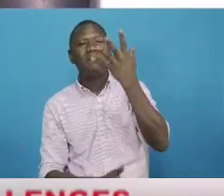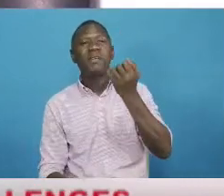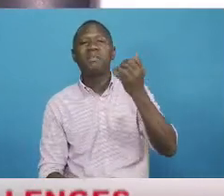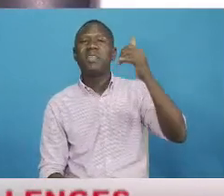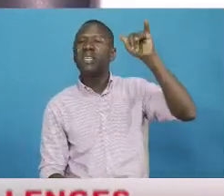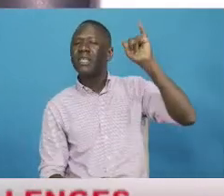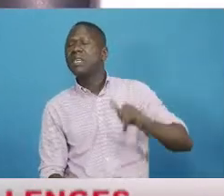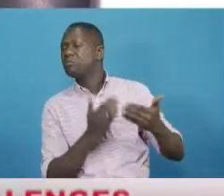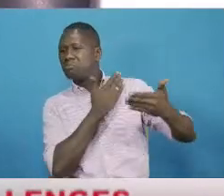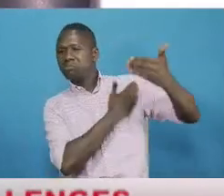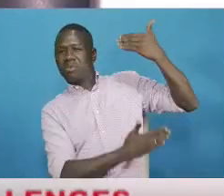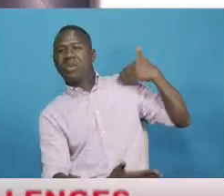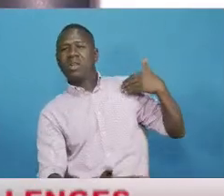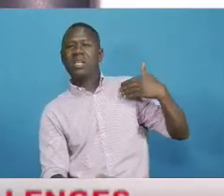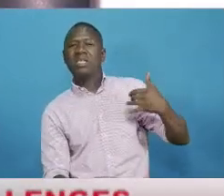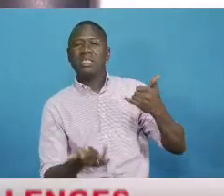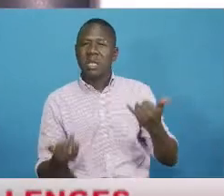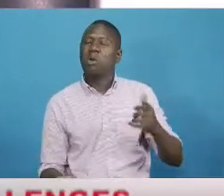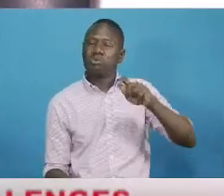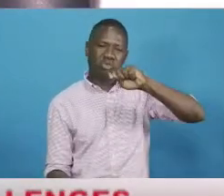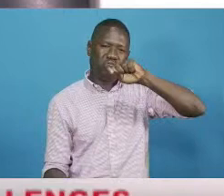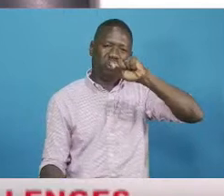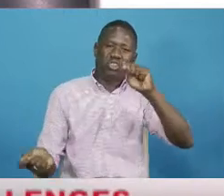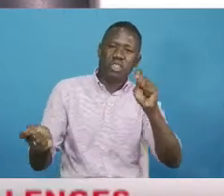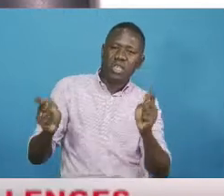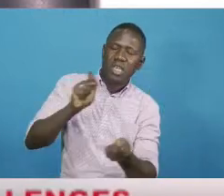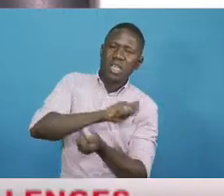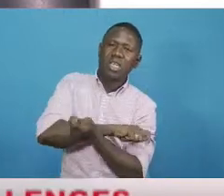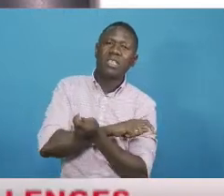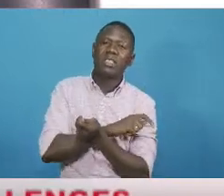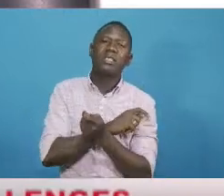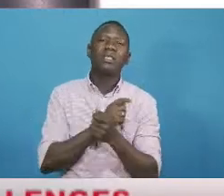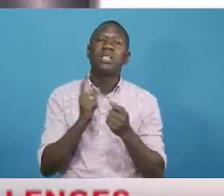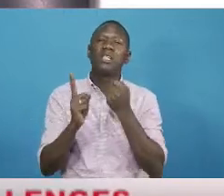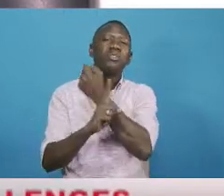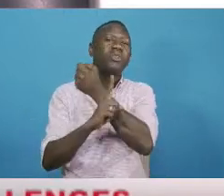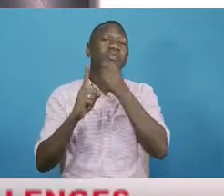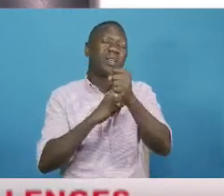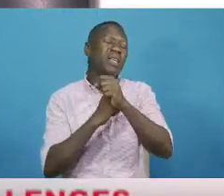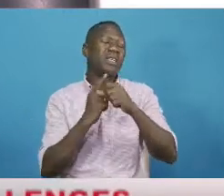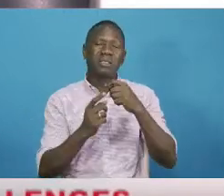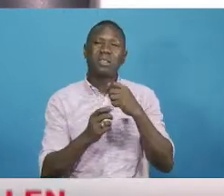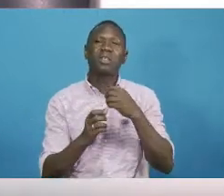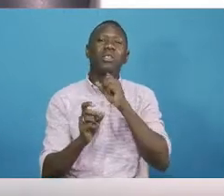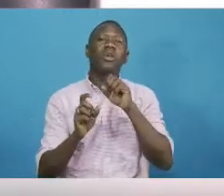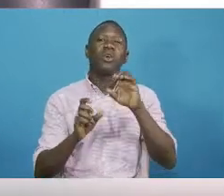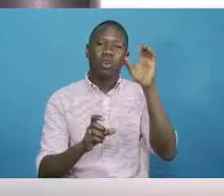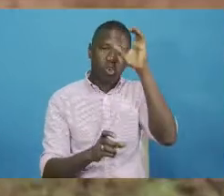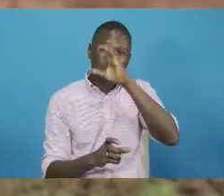drastically changed the atmospheric conditions to a point where